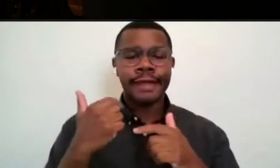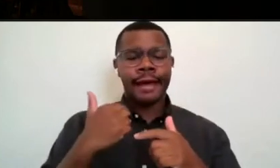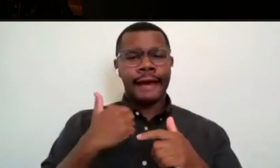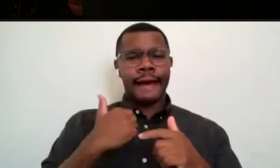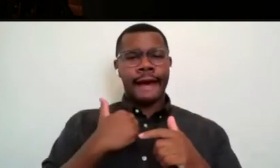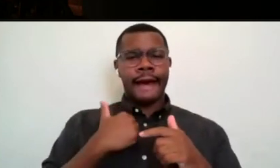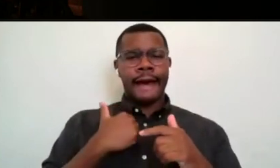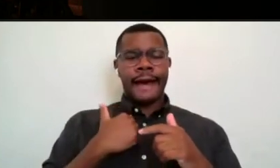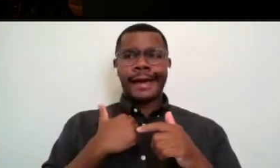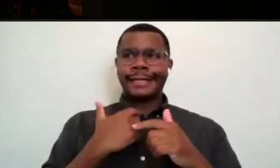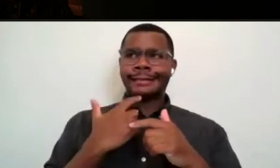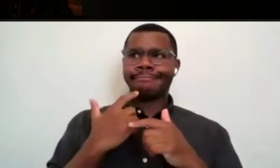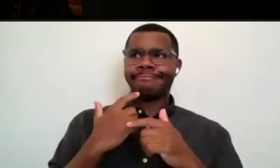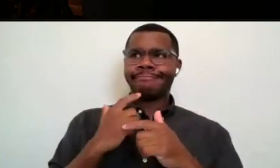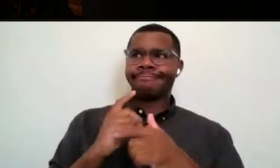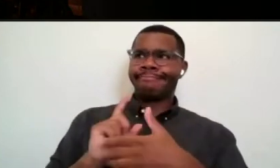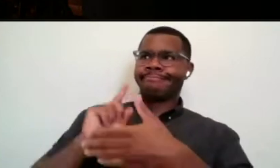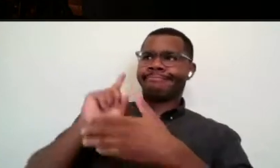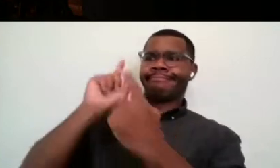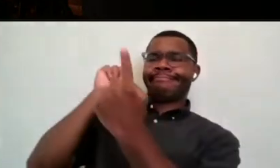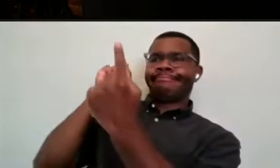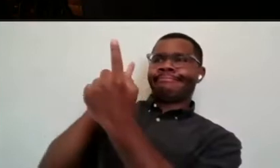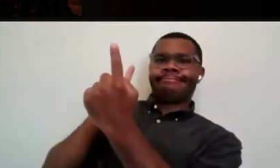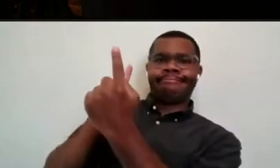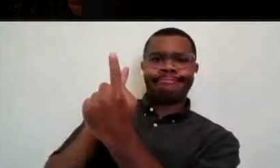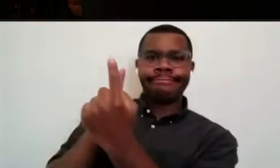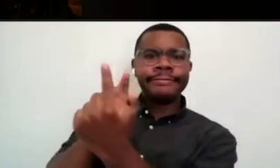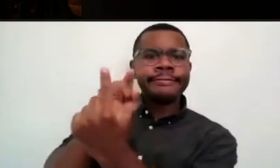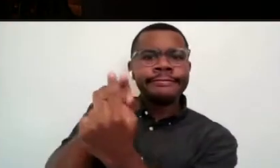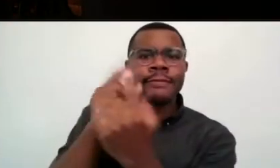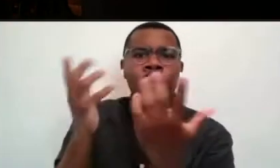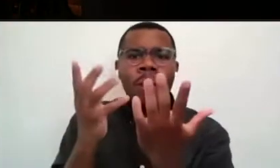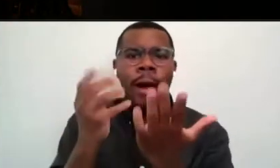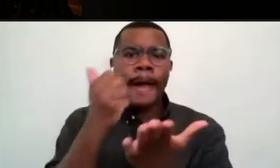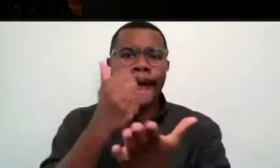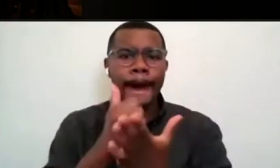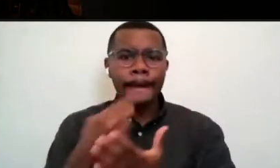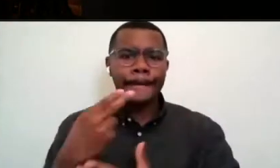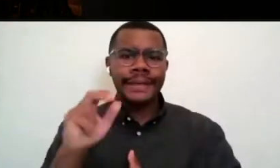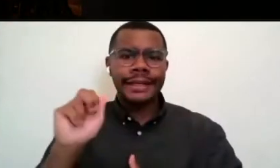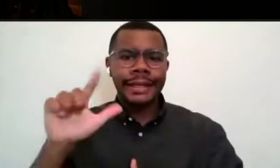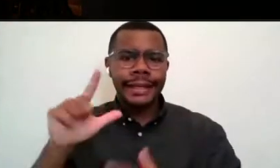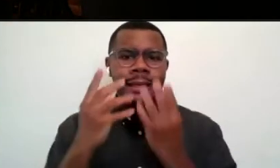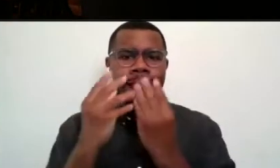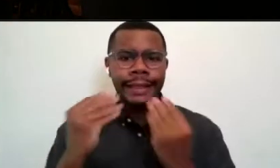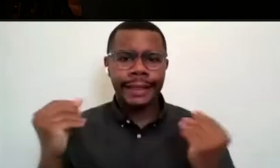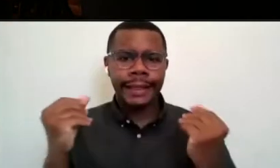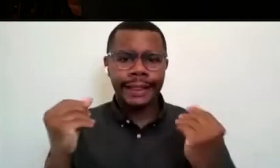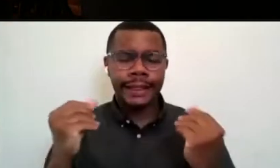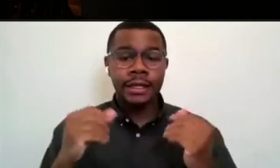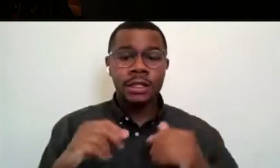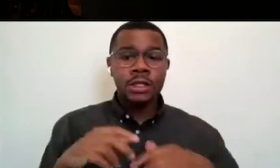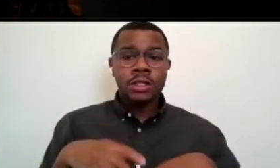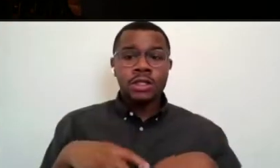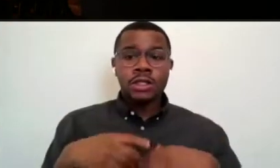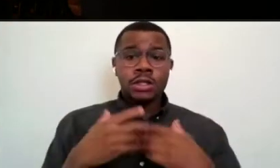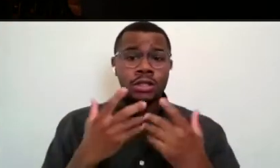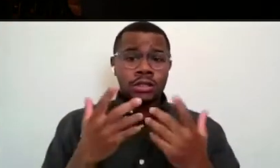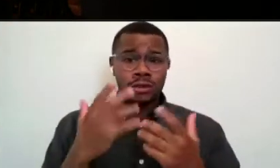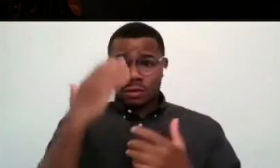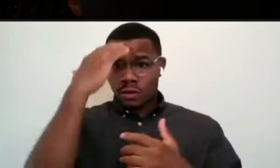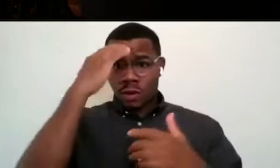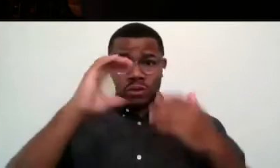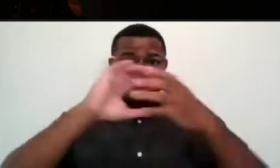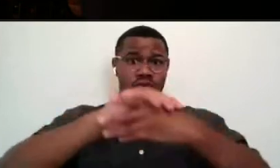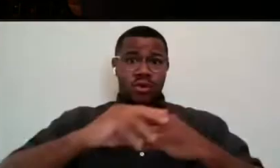that in a jail, talking to people in prison. And storytelling is just like, we're all brothers and sisters and mothers and fathers. It's just